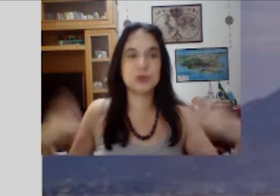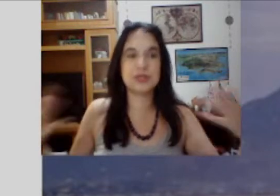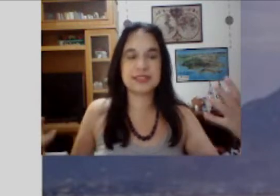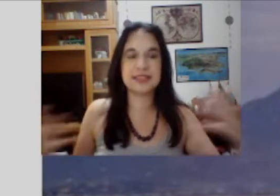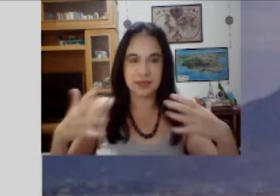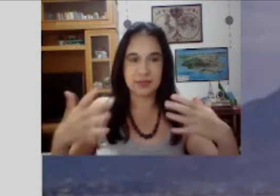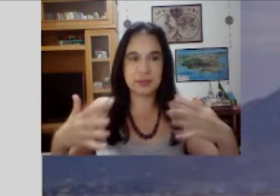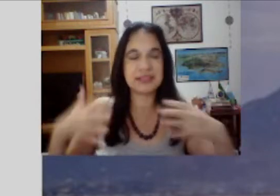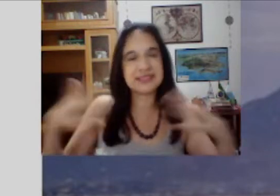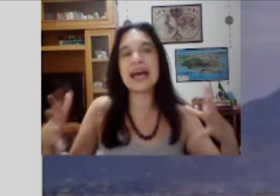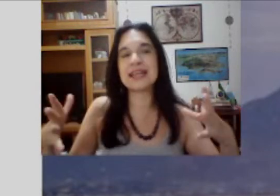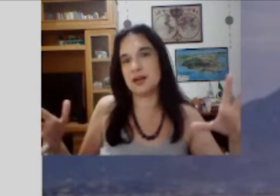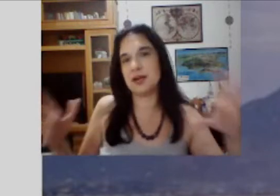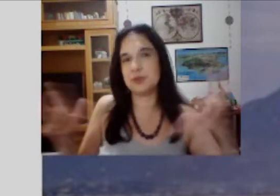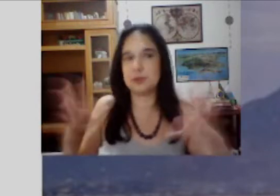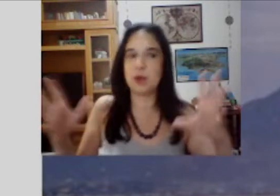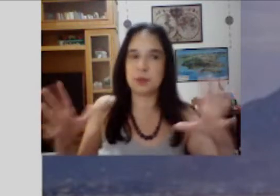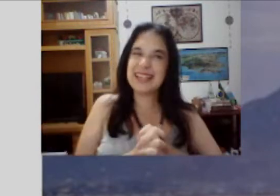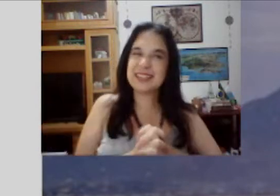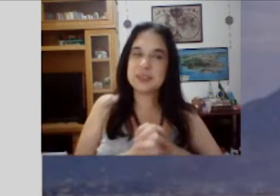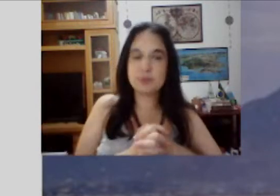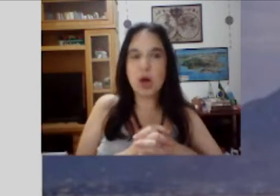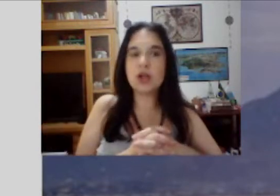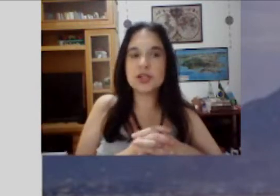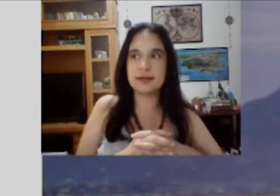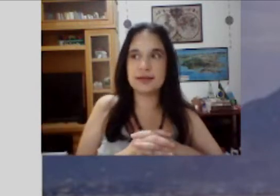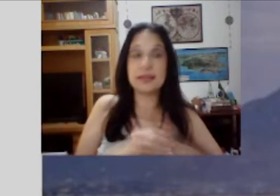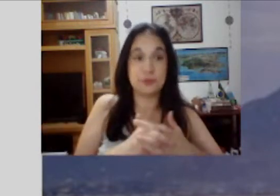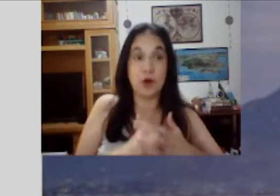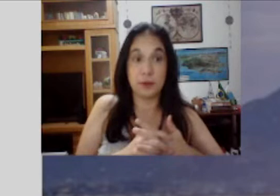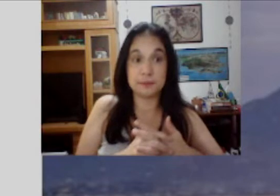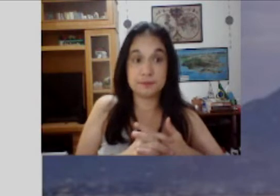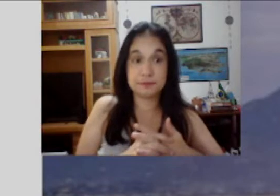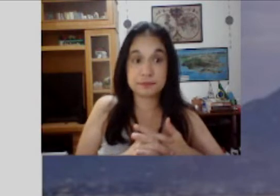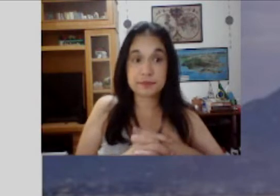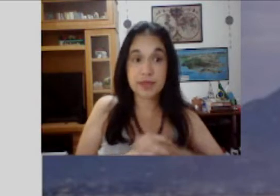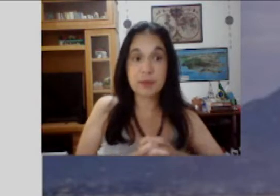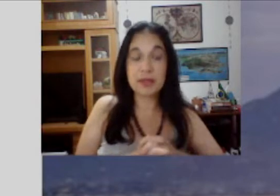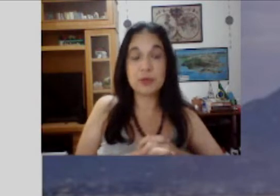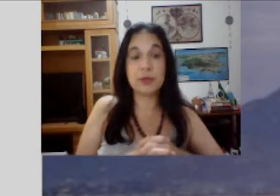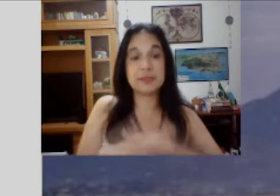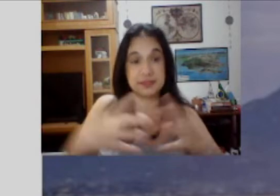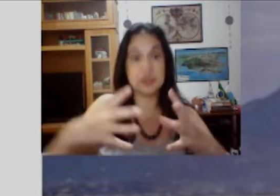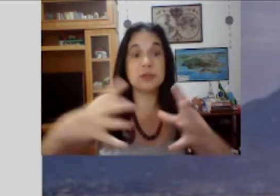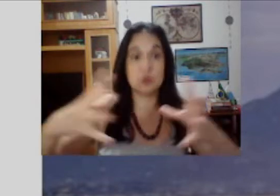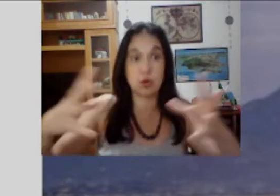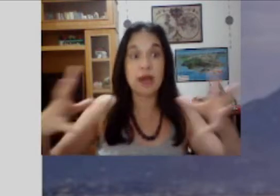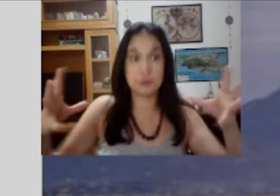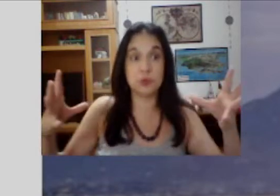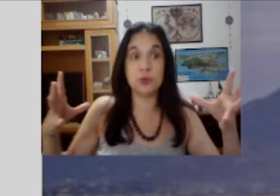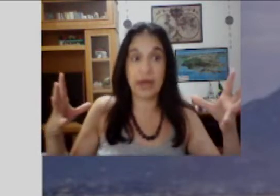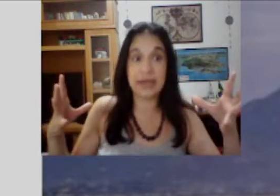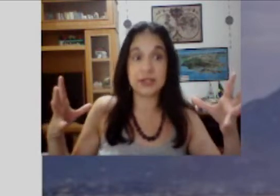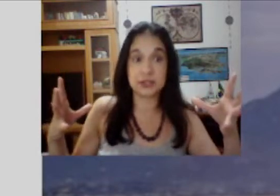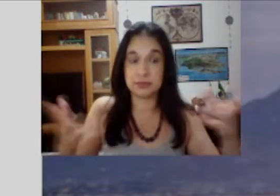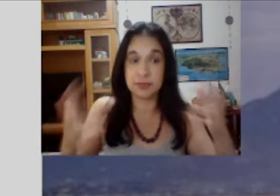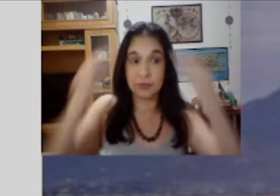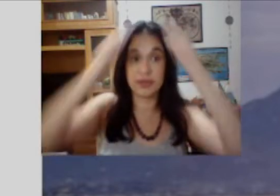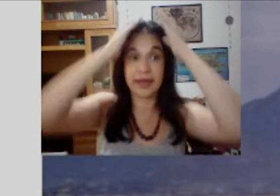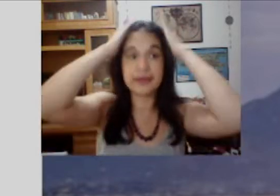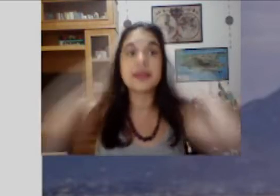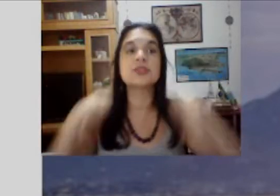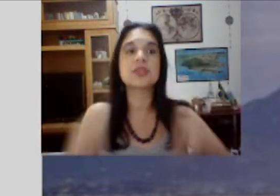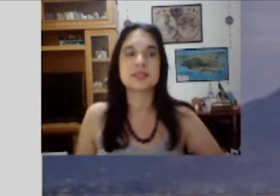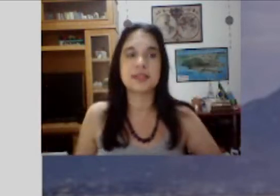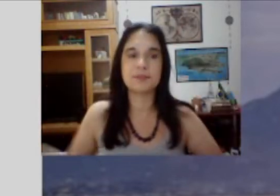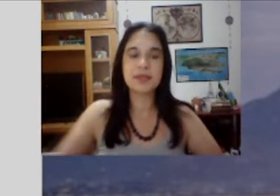exists to this day. It's by the size of the property. It's smaller than a farm, by the way, but still quite a few acres of